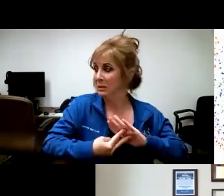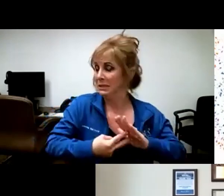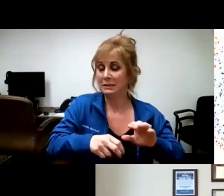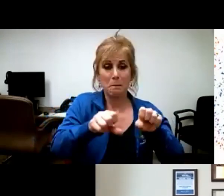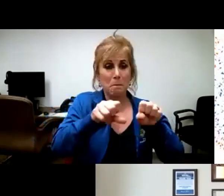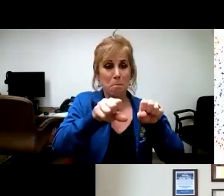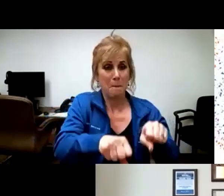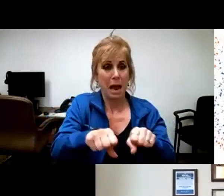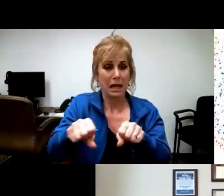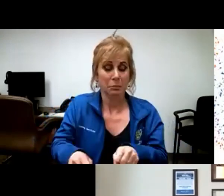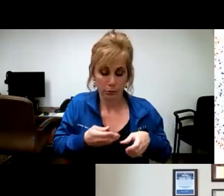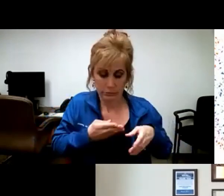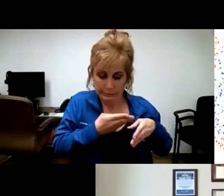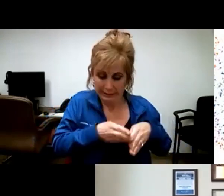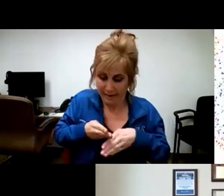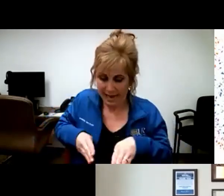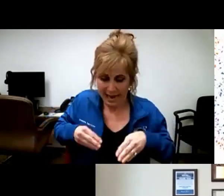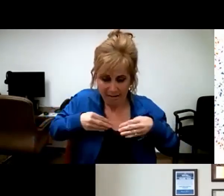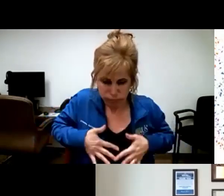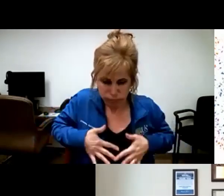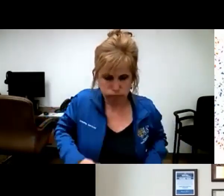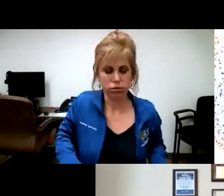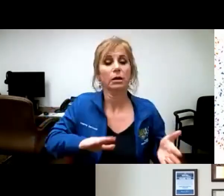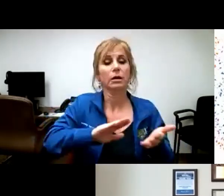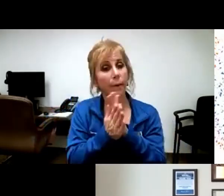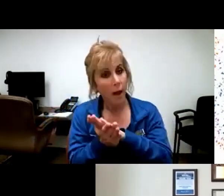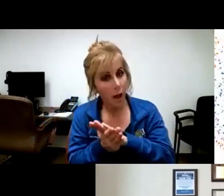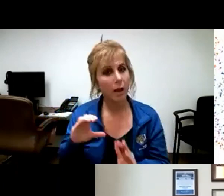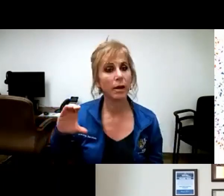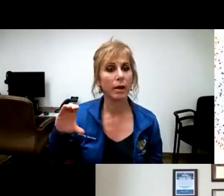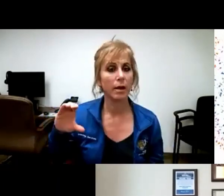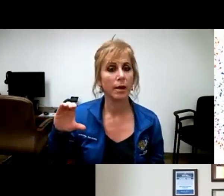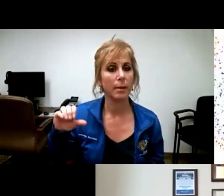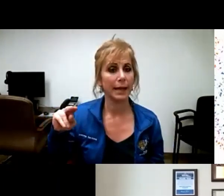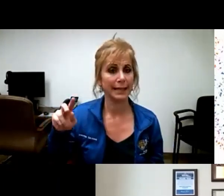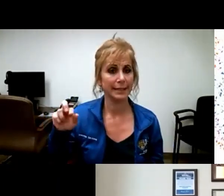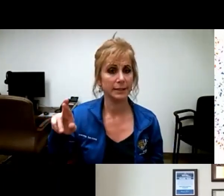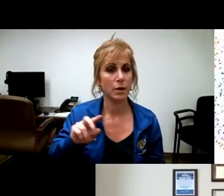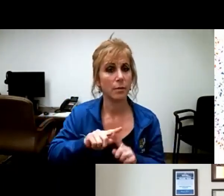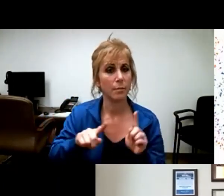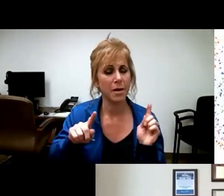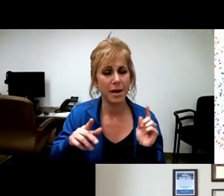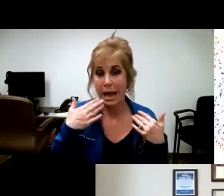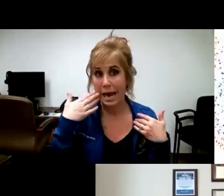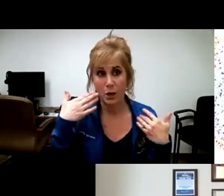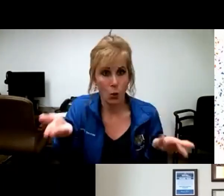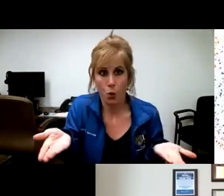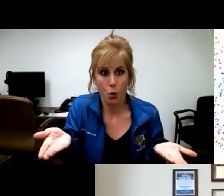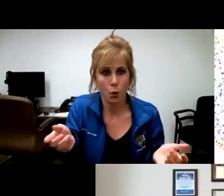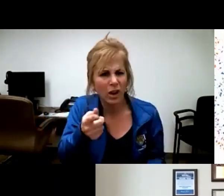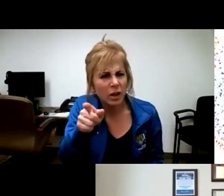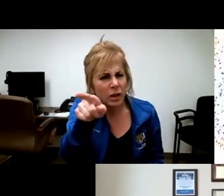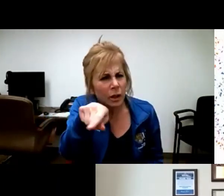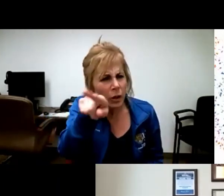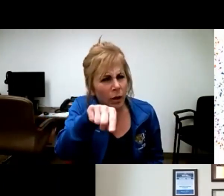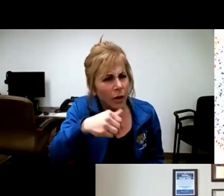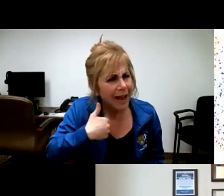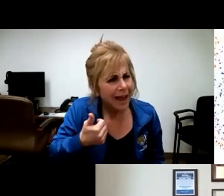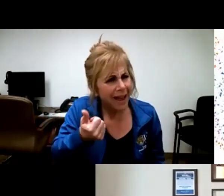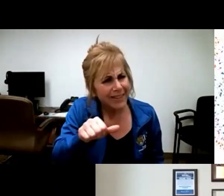dividing poorly and becoming cancerous. But I don't know if Reverend Johnson or Dr. Fernandez, you have any data on